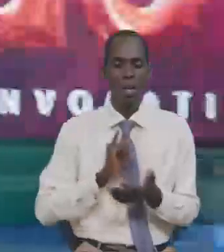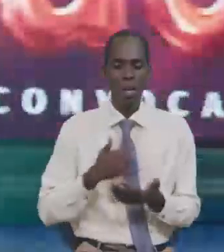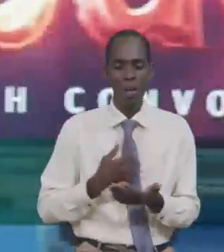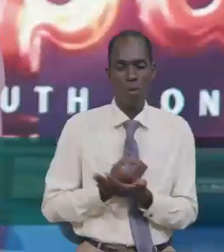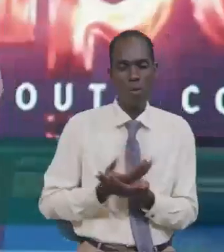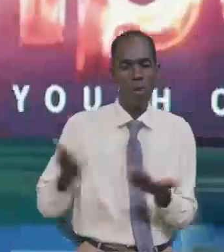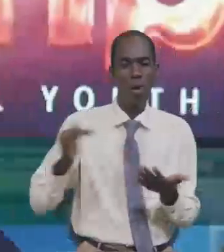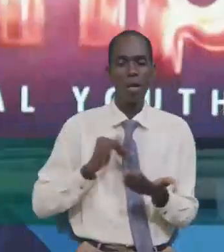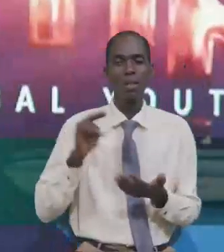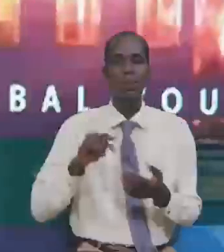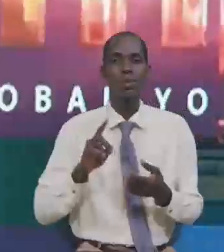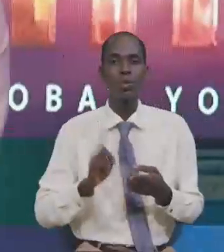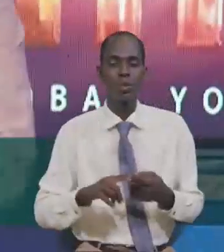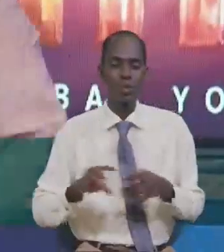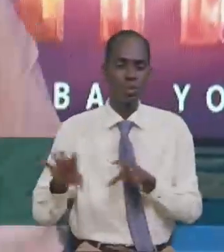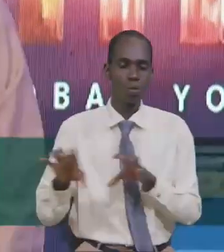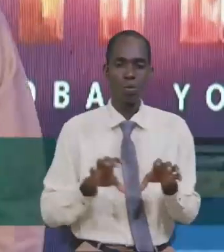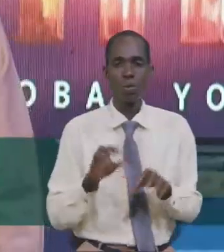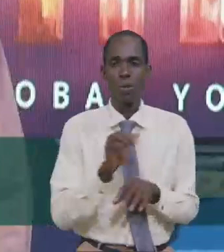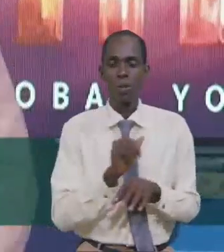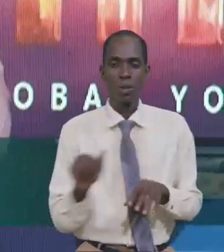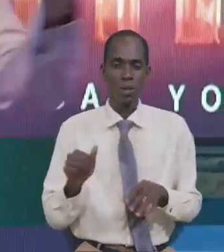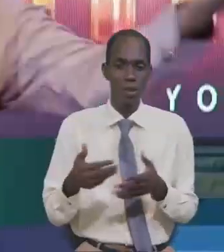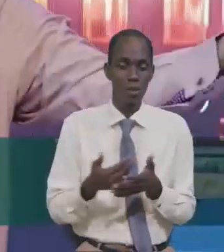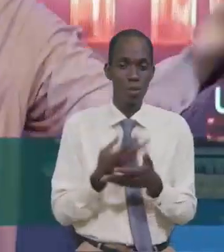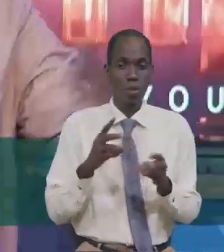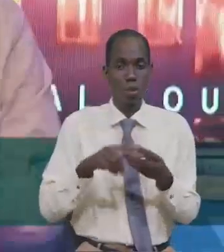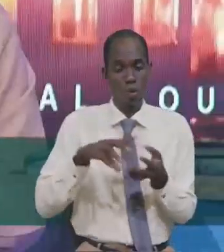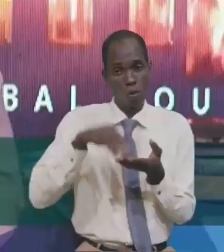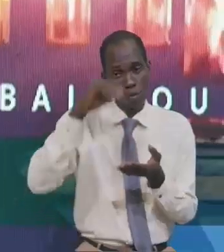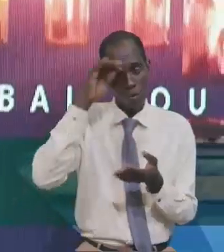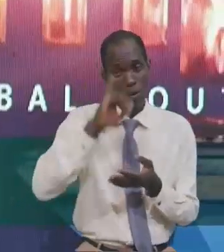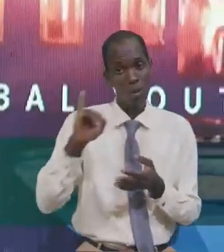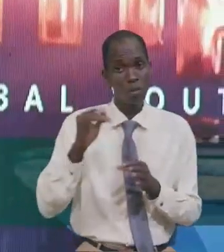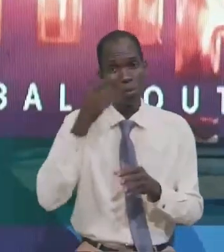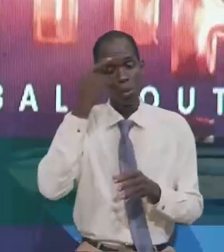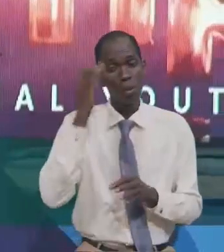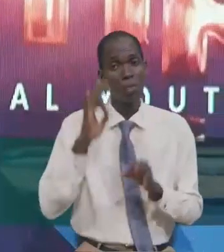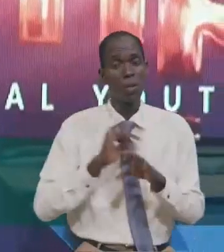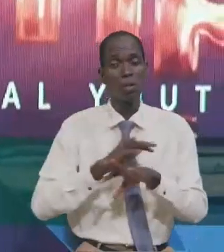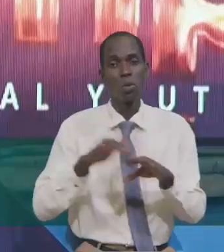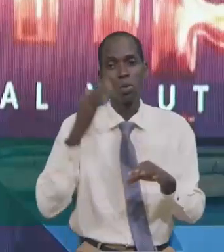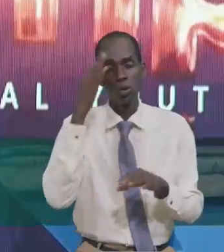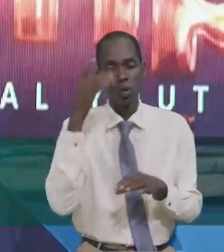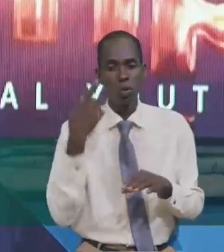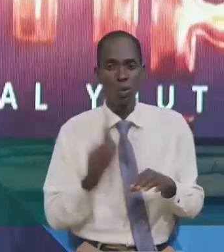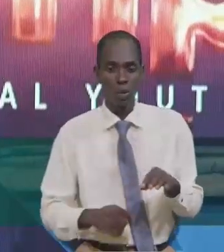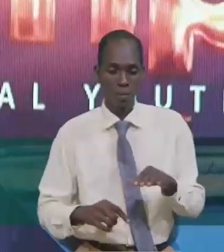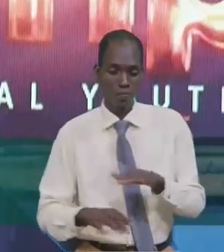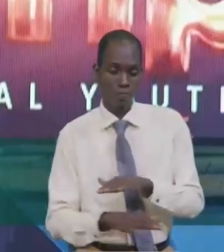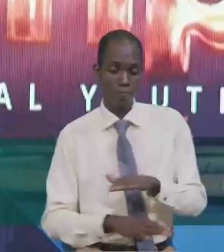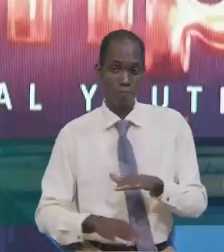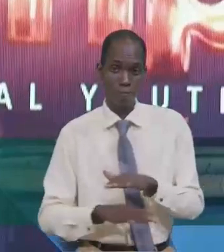basics, I'll not be able to build on anything. And so, as I woke up and I say, no more